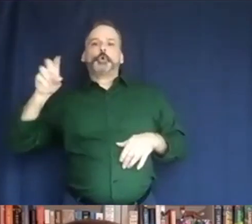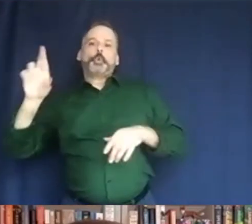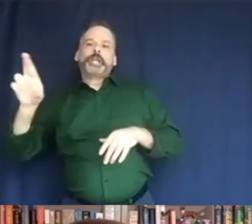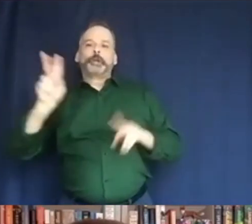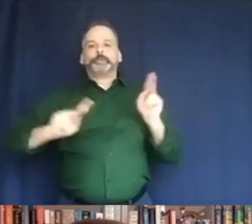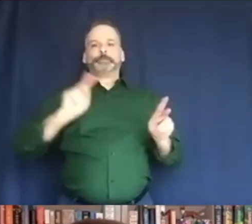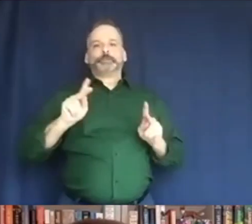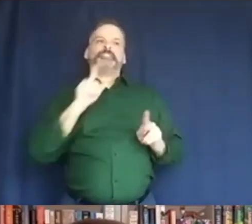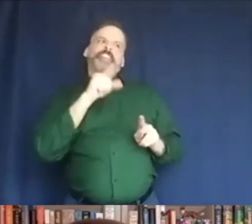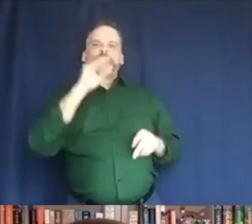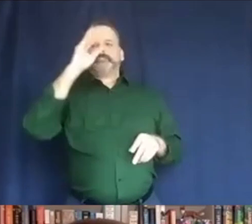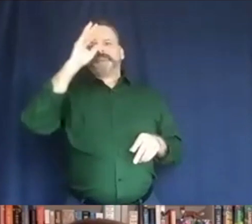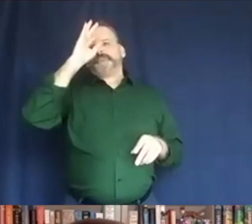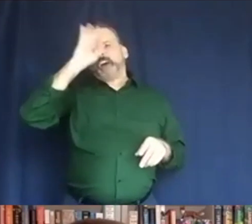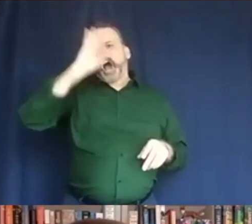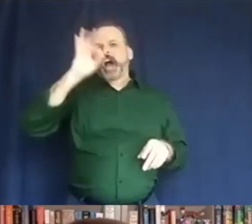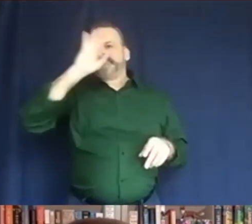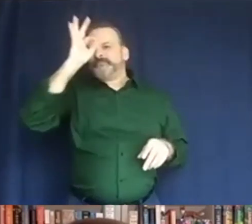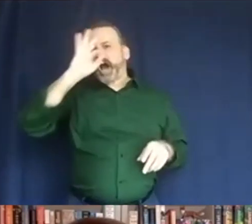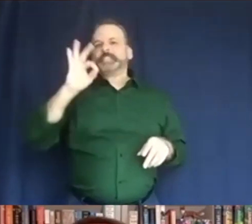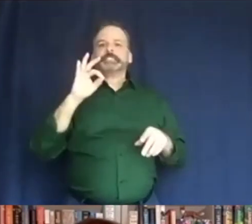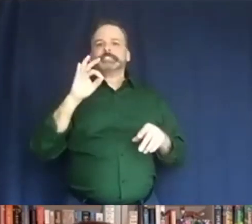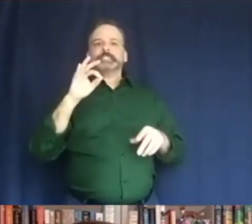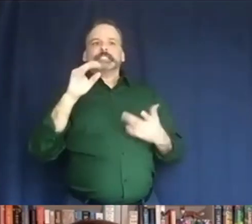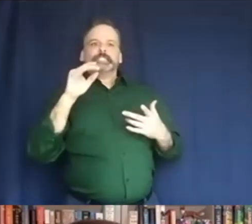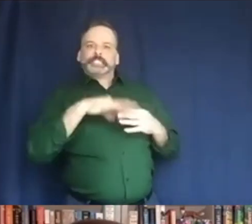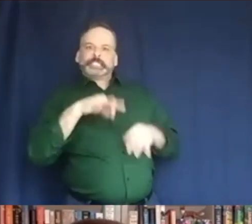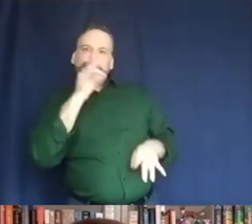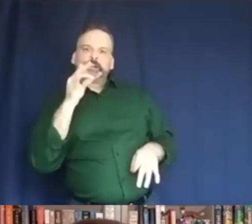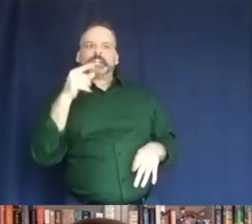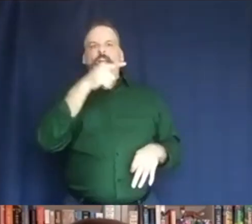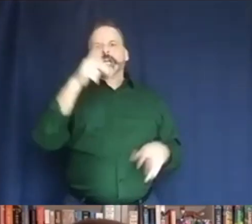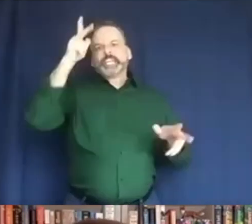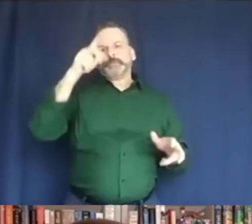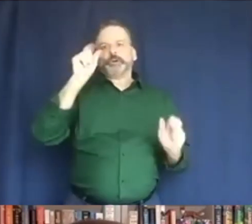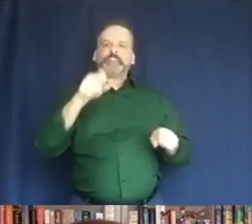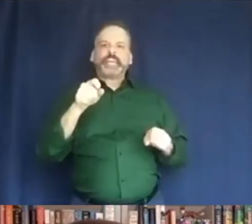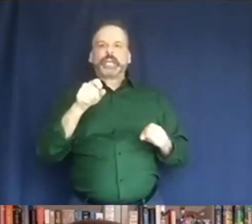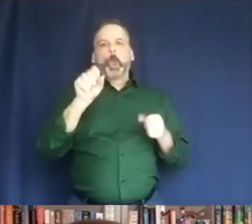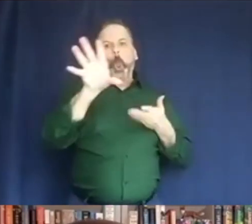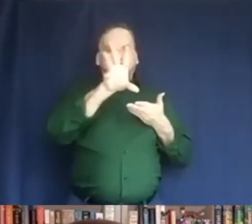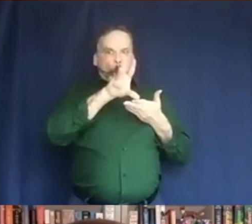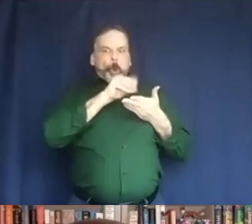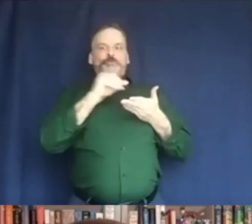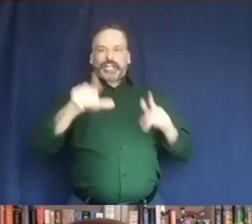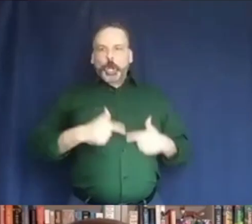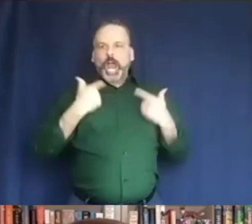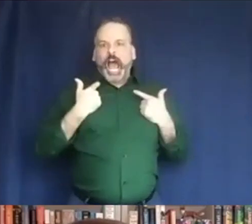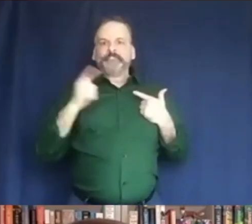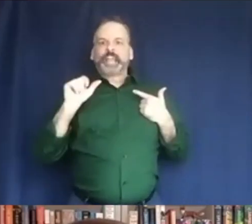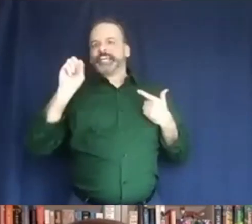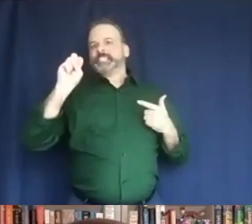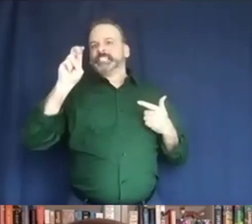they're monstrous or they can drain you, kind of like a succubus. And so I was really interested in what does it mean to kind of like reclaim